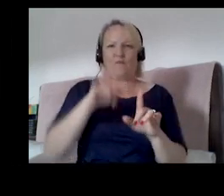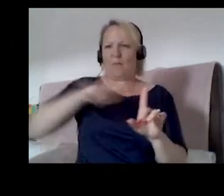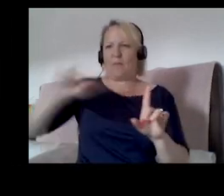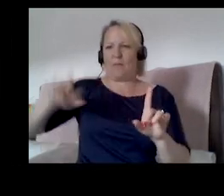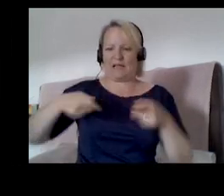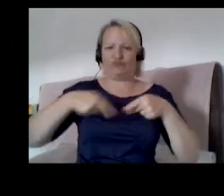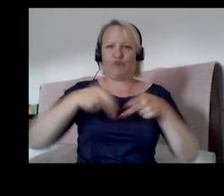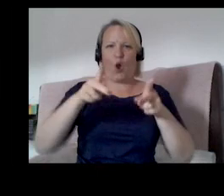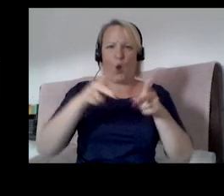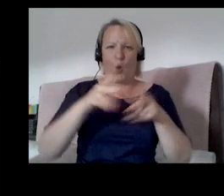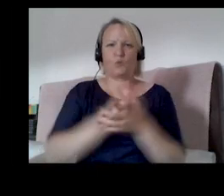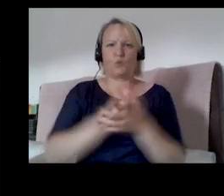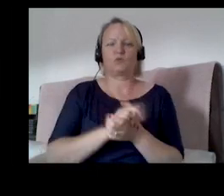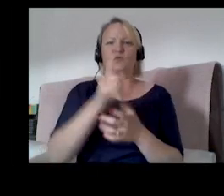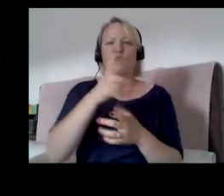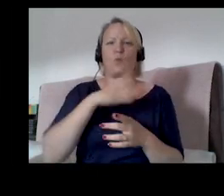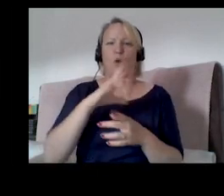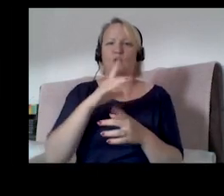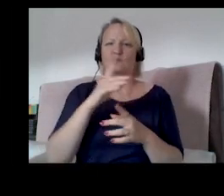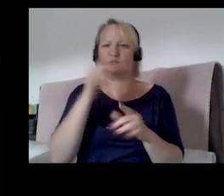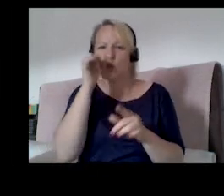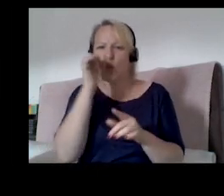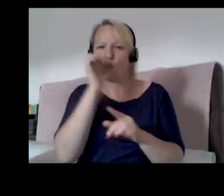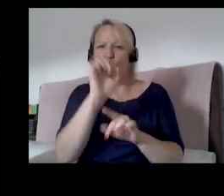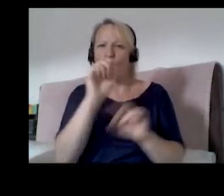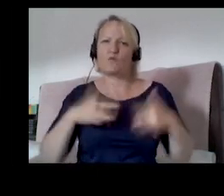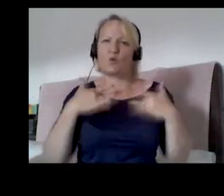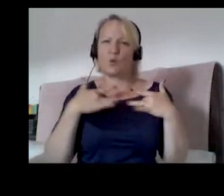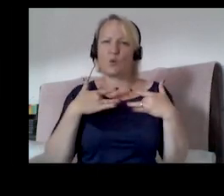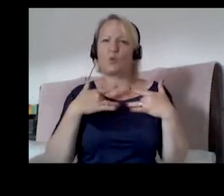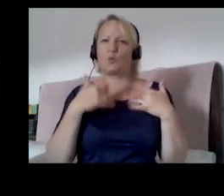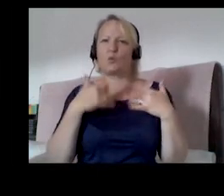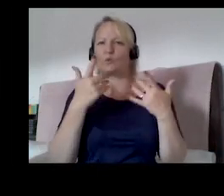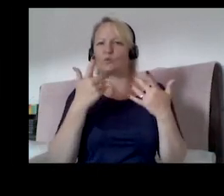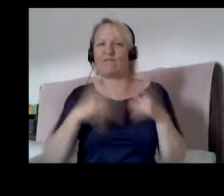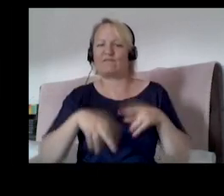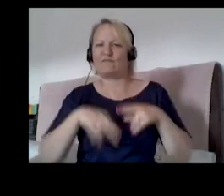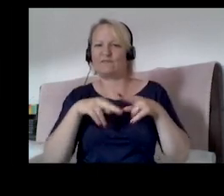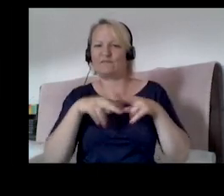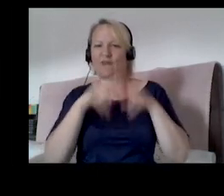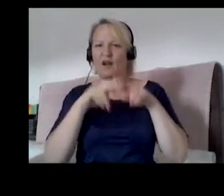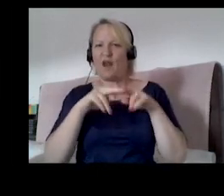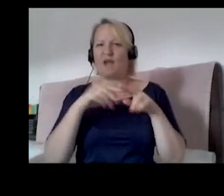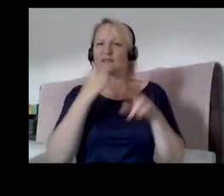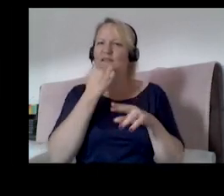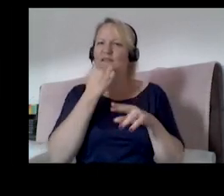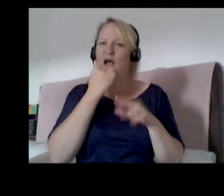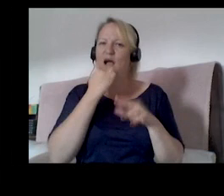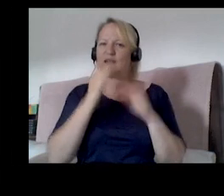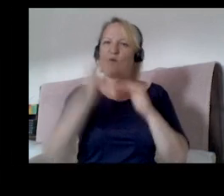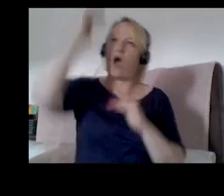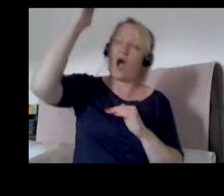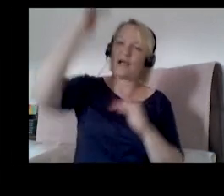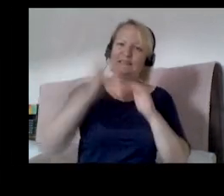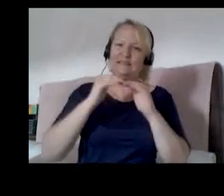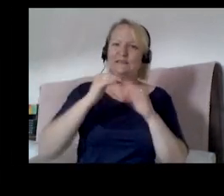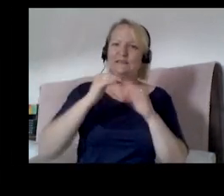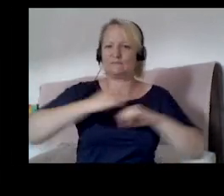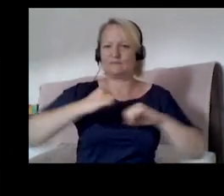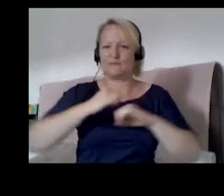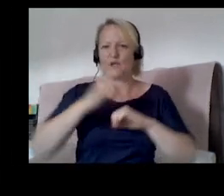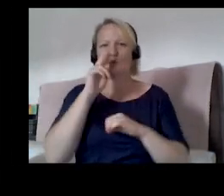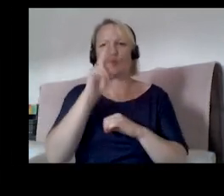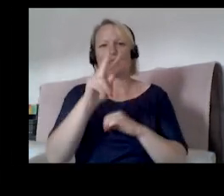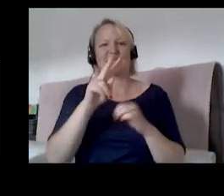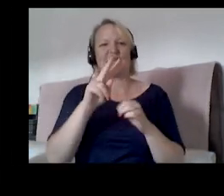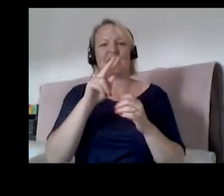this material on public roads. We want to know your views on the height and the landform once the design of the park is finalized.